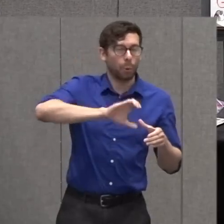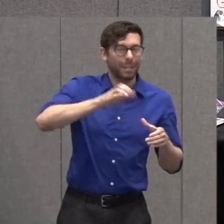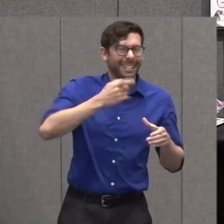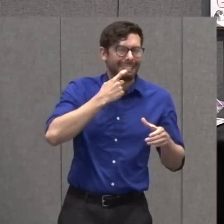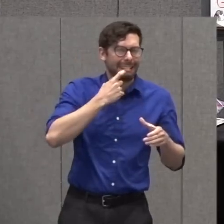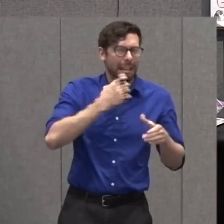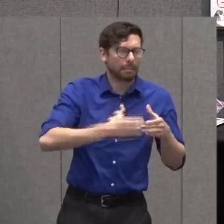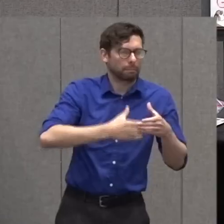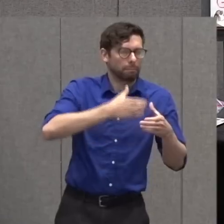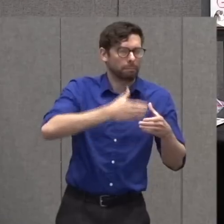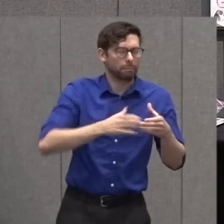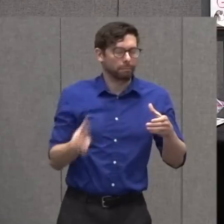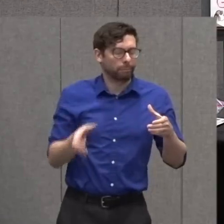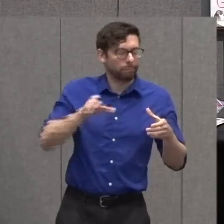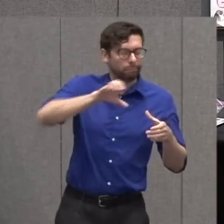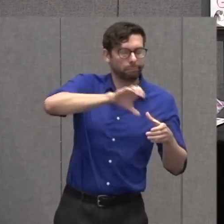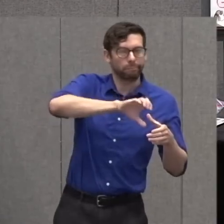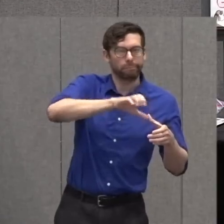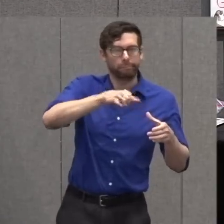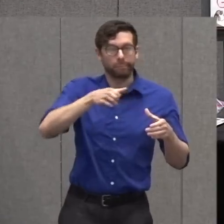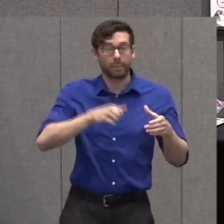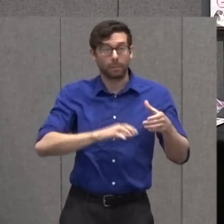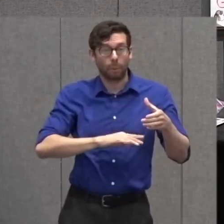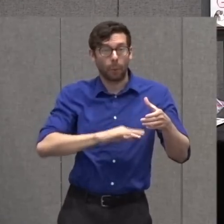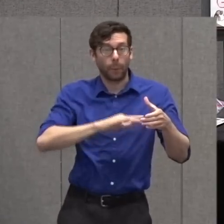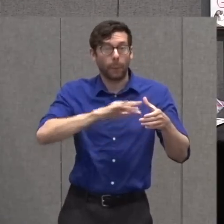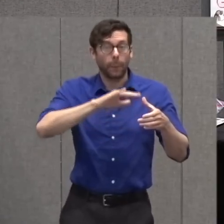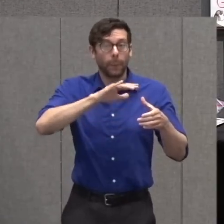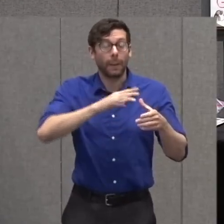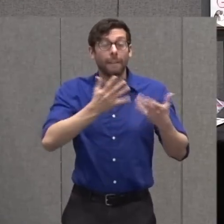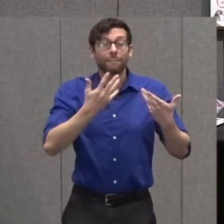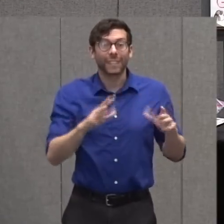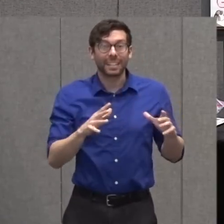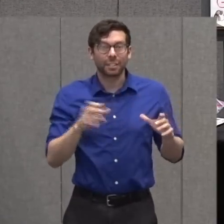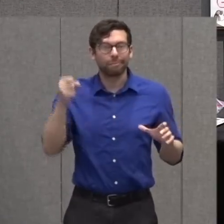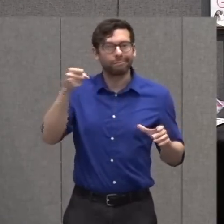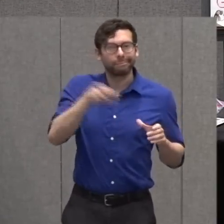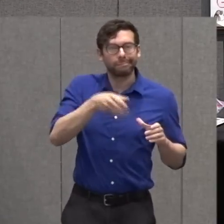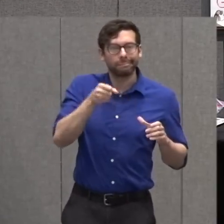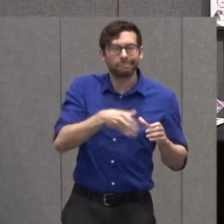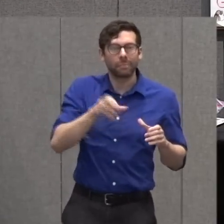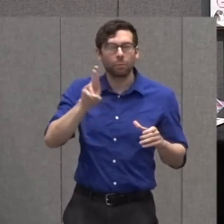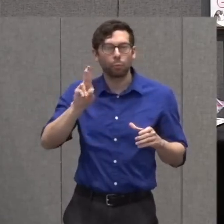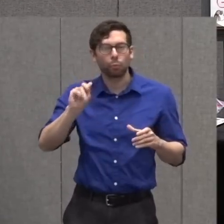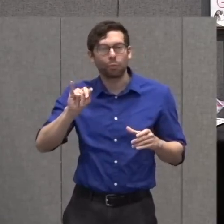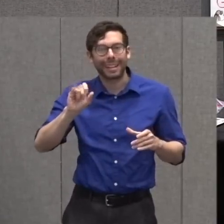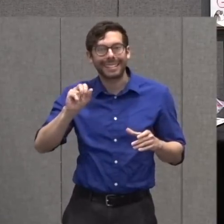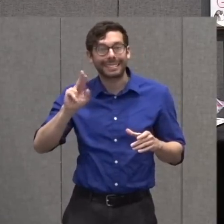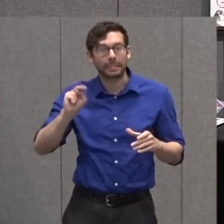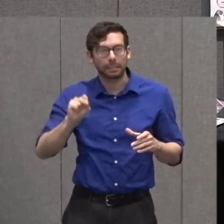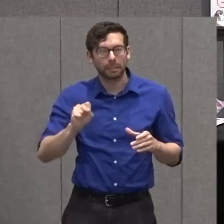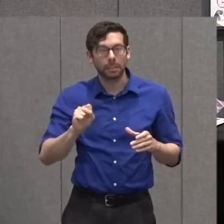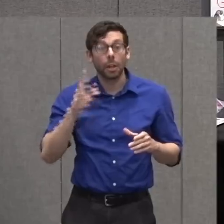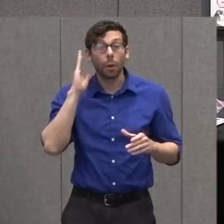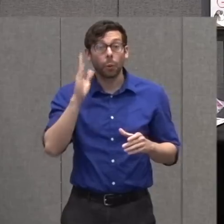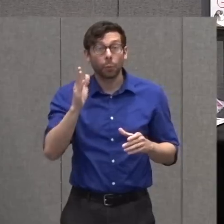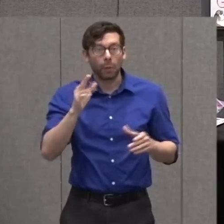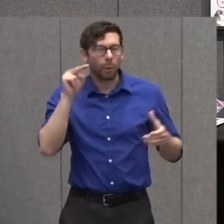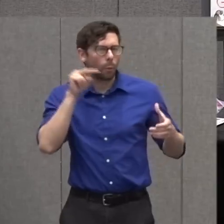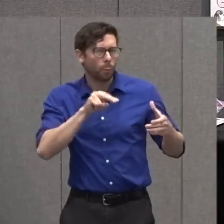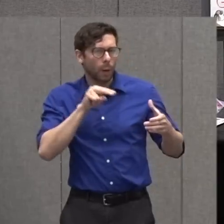going to add the raisins to the Okay. glass. We're going to watch all of our states of matter, and we're going to watch how